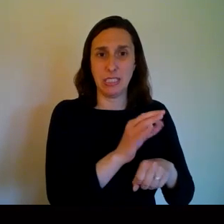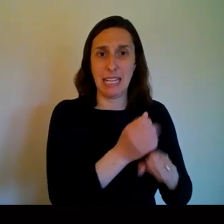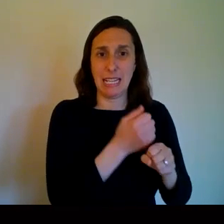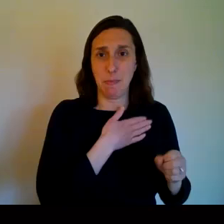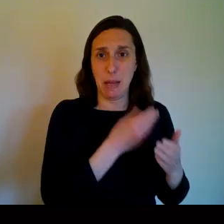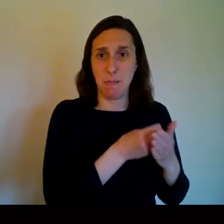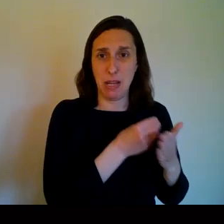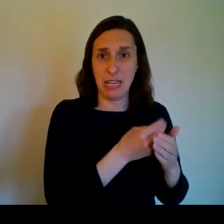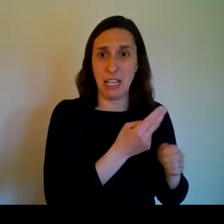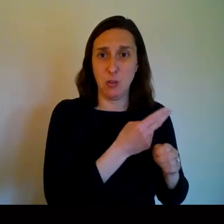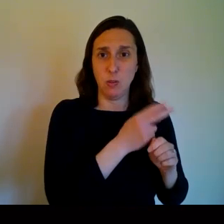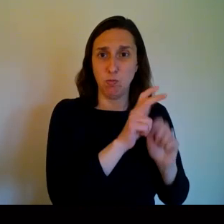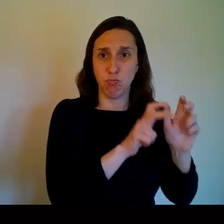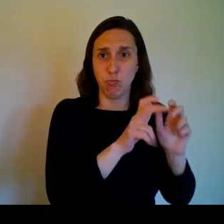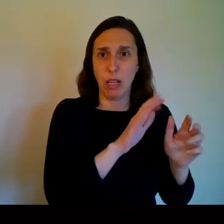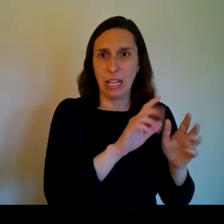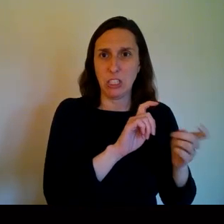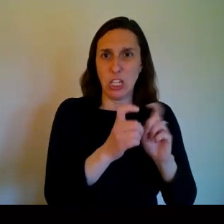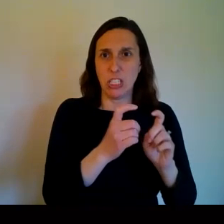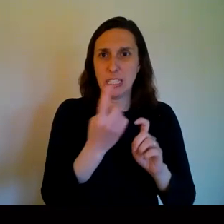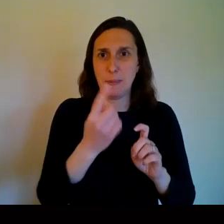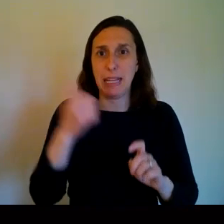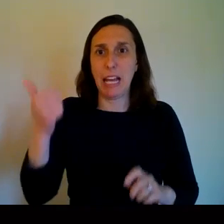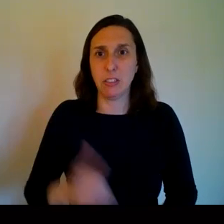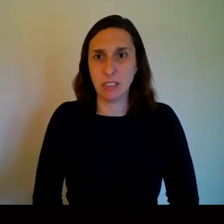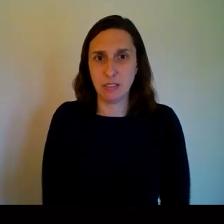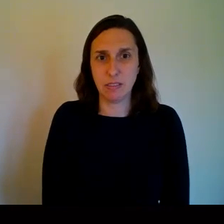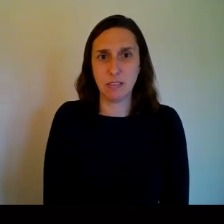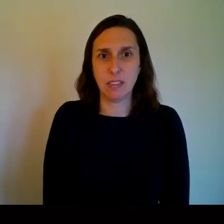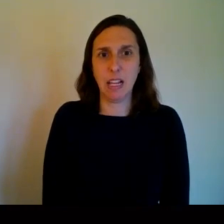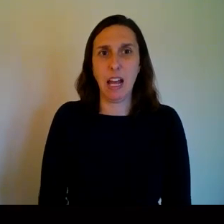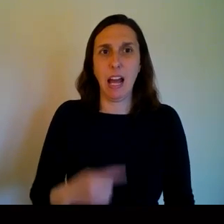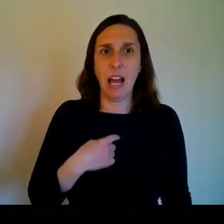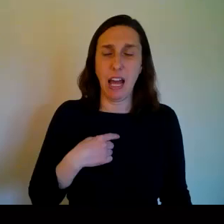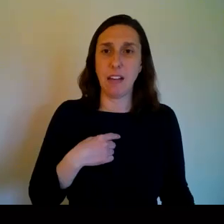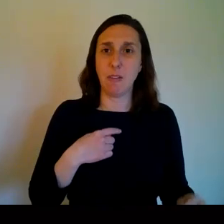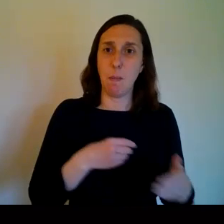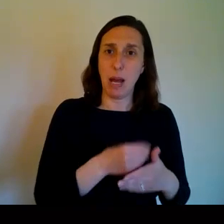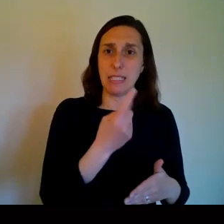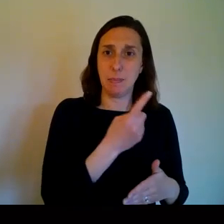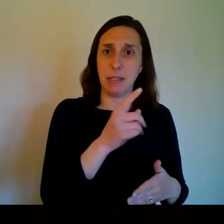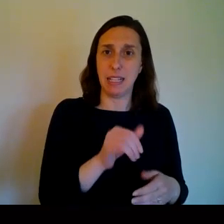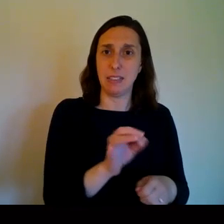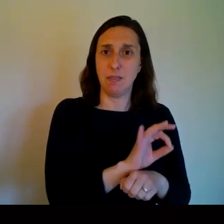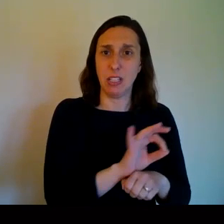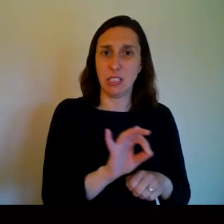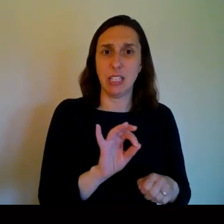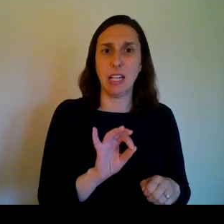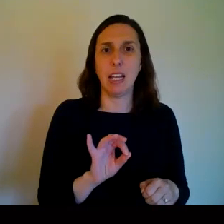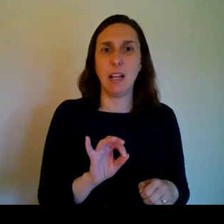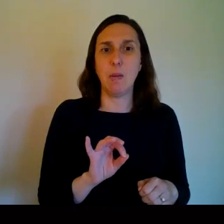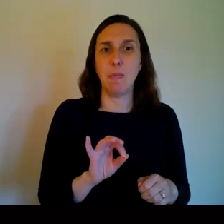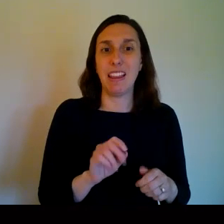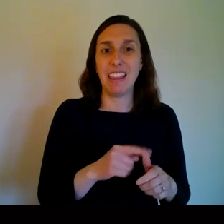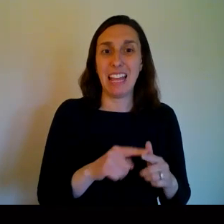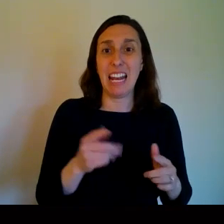conditions, turns it into something else. I've done a process. I've physically bought something that's a function. But I then want to take